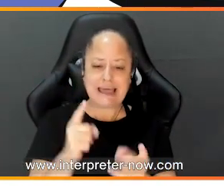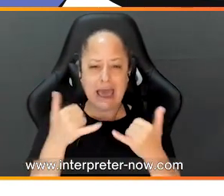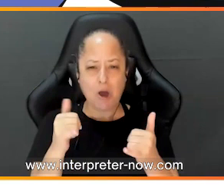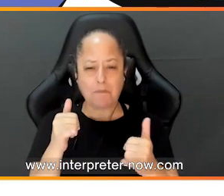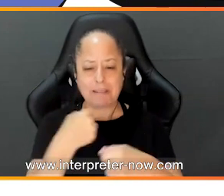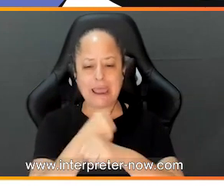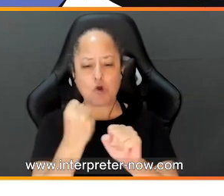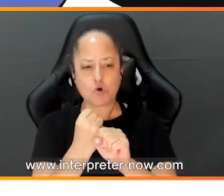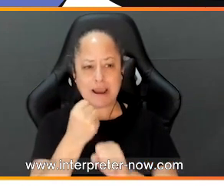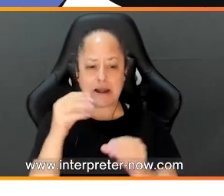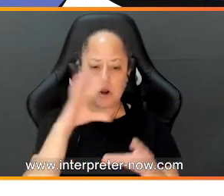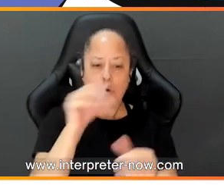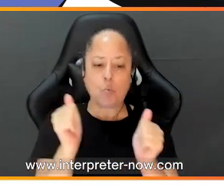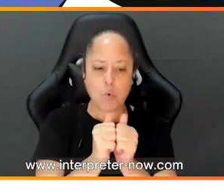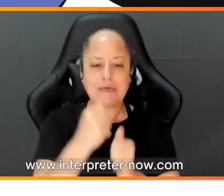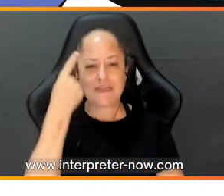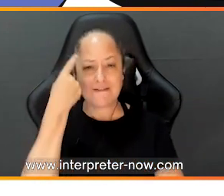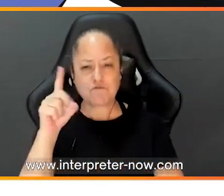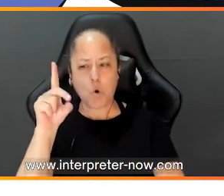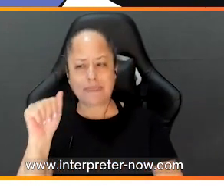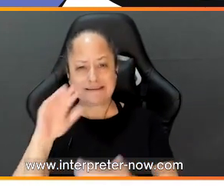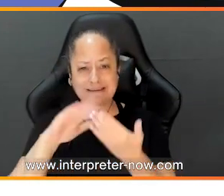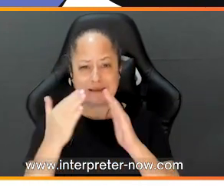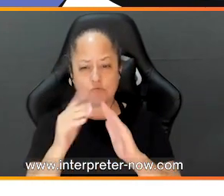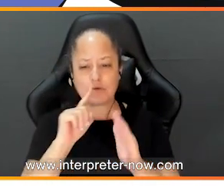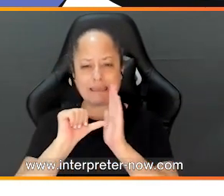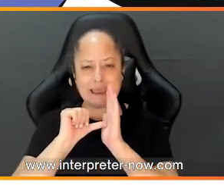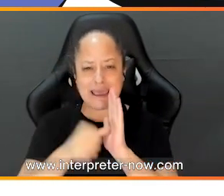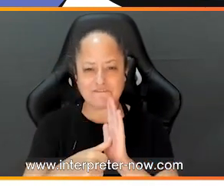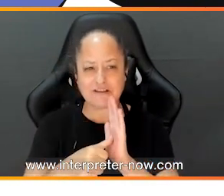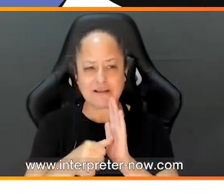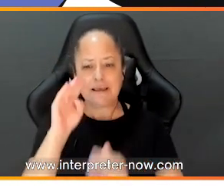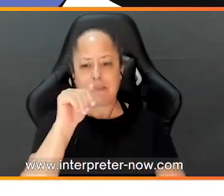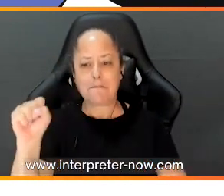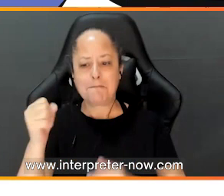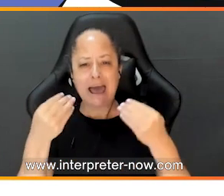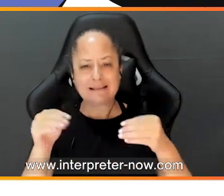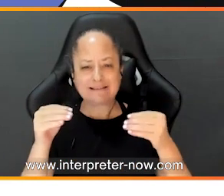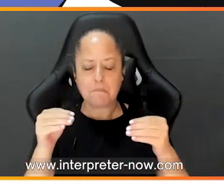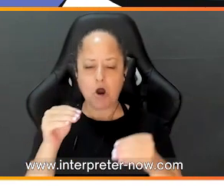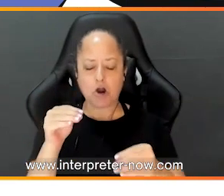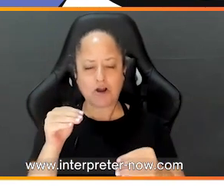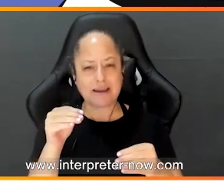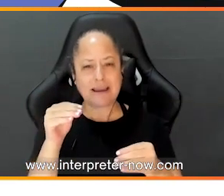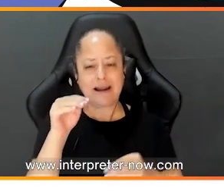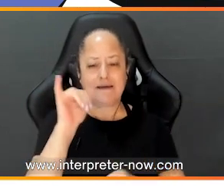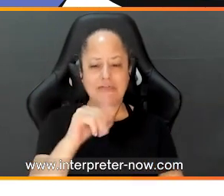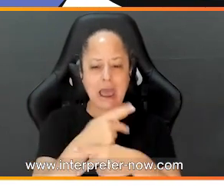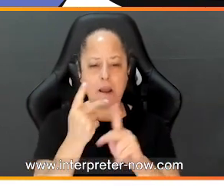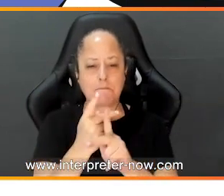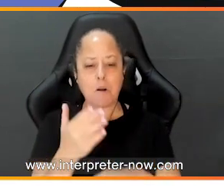completely kind of, again, thinking back to that principle of inclusive design, of centering the voices and the perspectives of marginalized